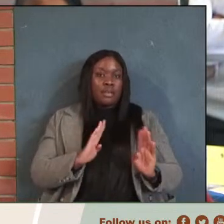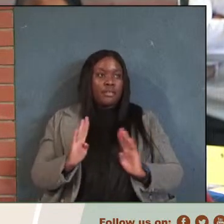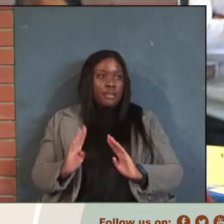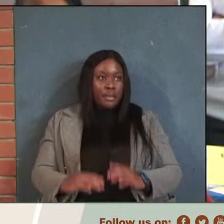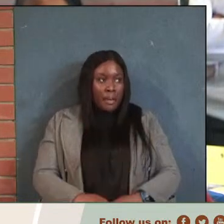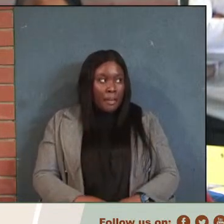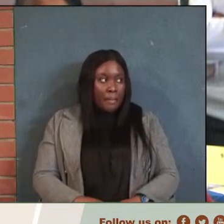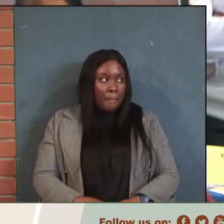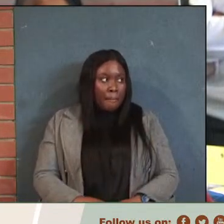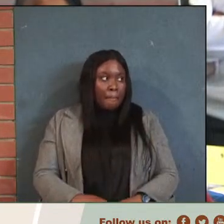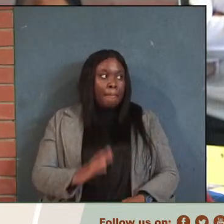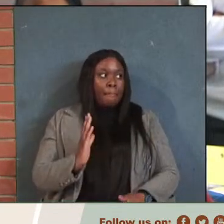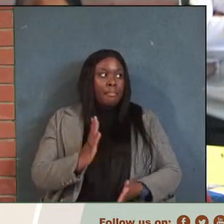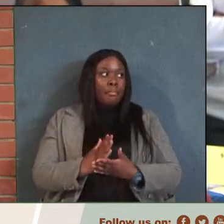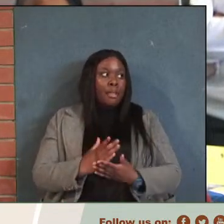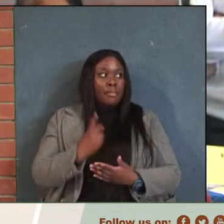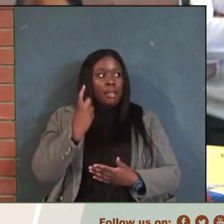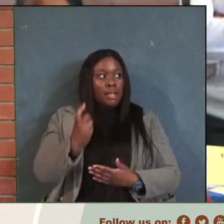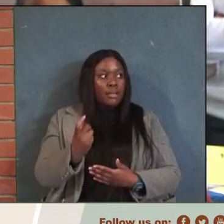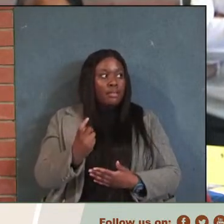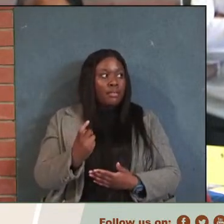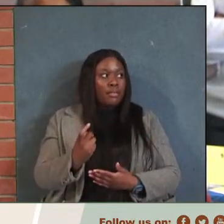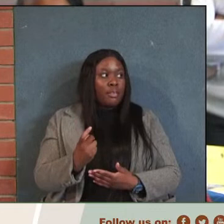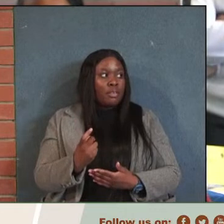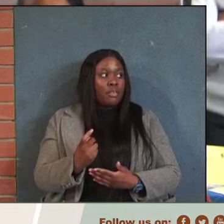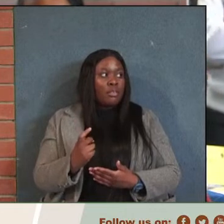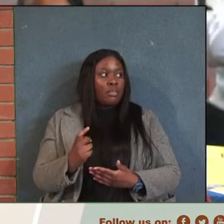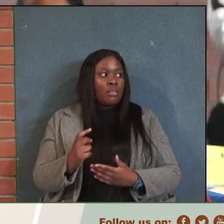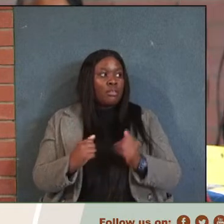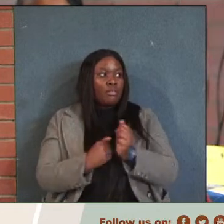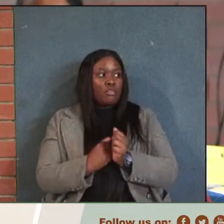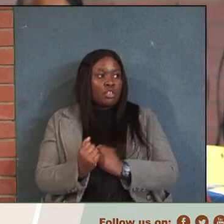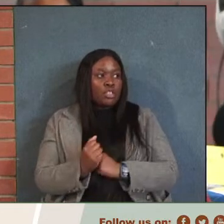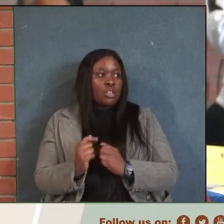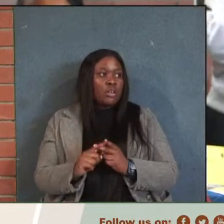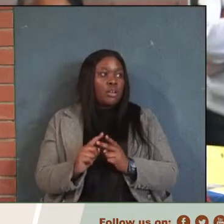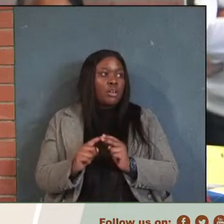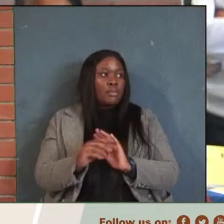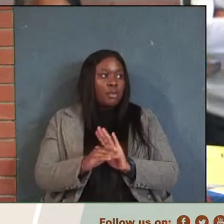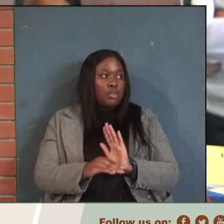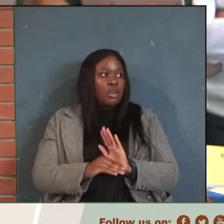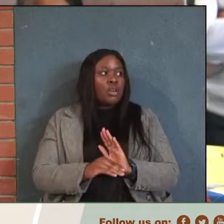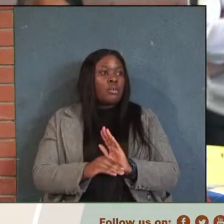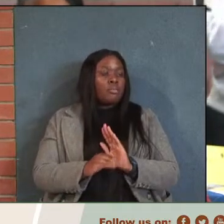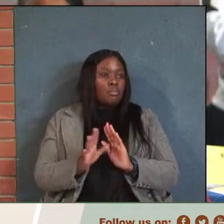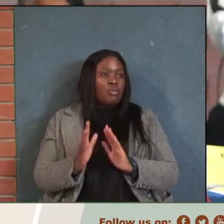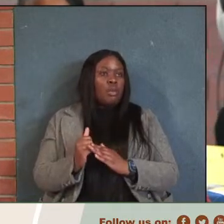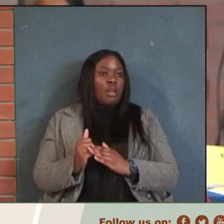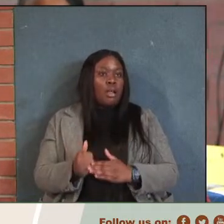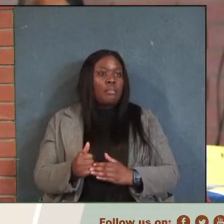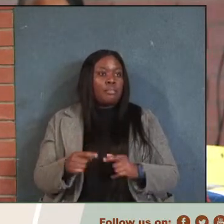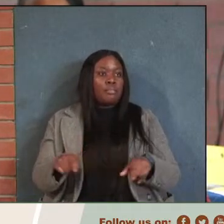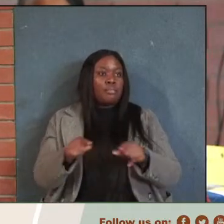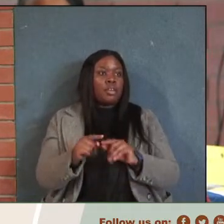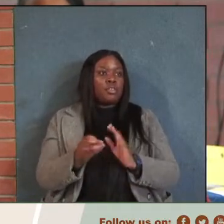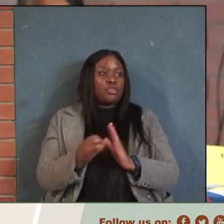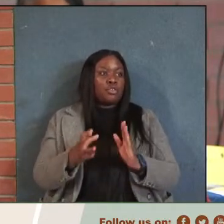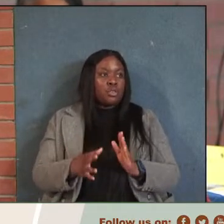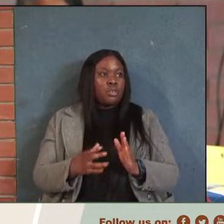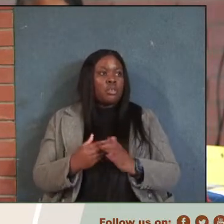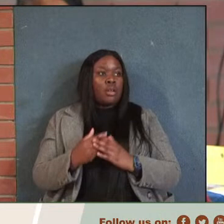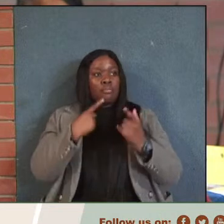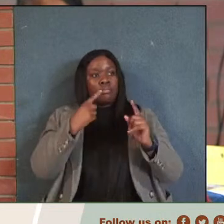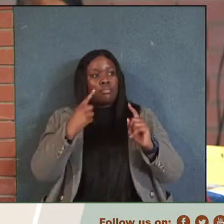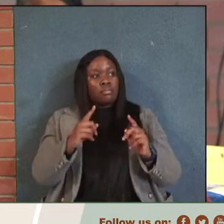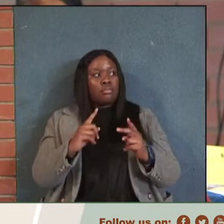firmly believe that quality infrastructure, facilities, and programs allow students to thrive and explore creative, innovative,